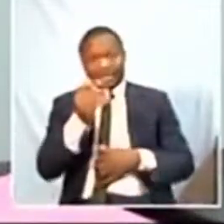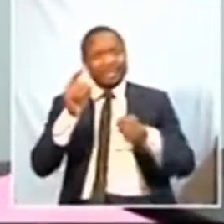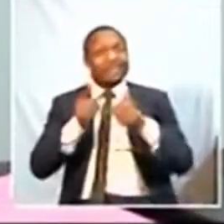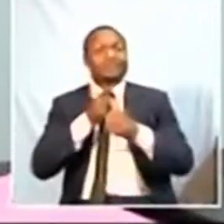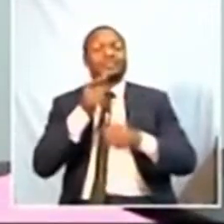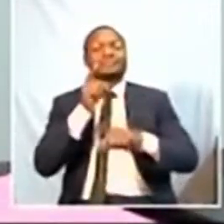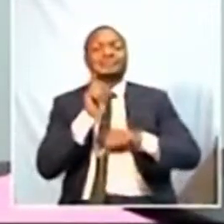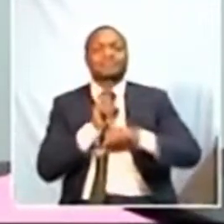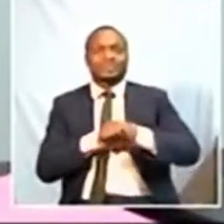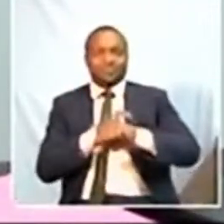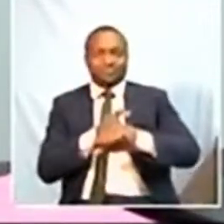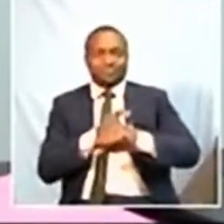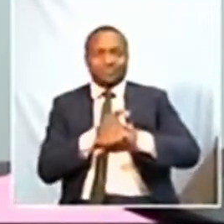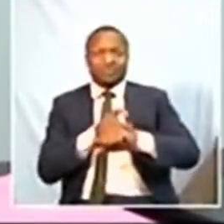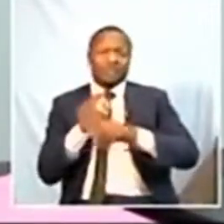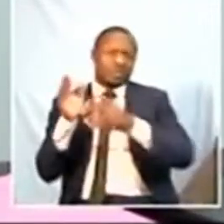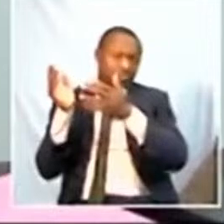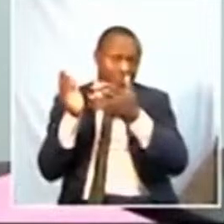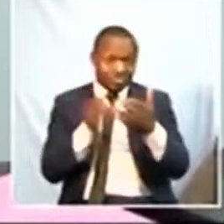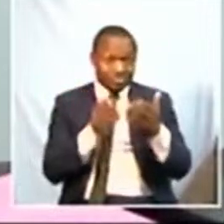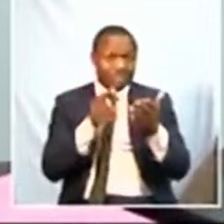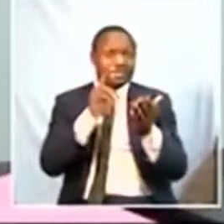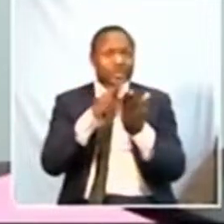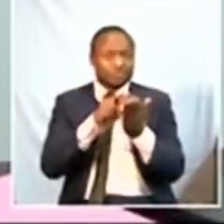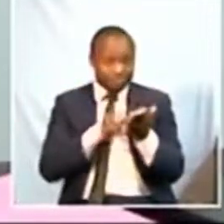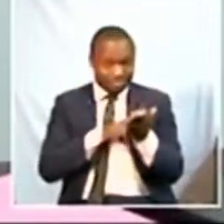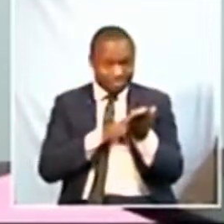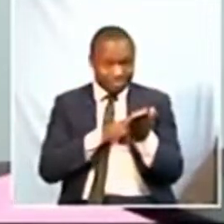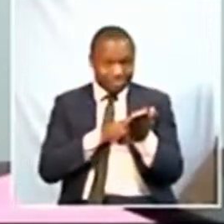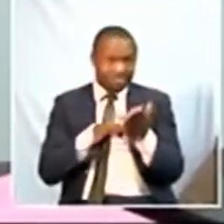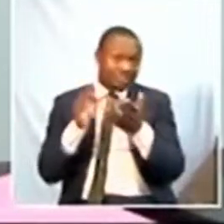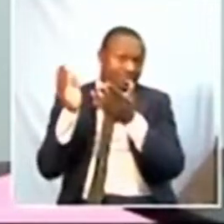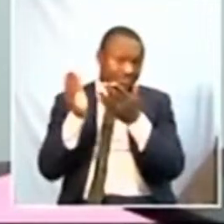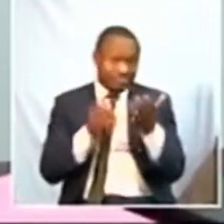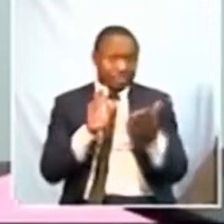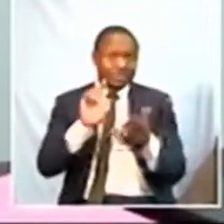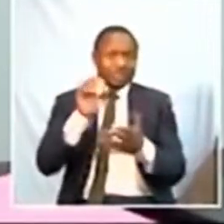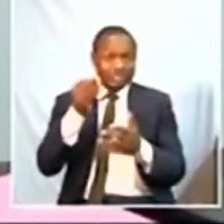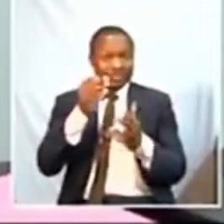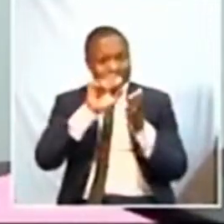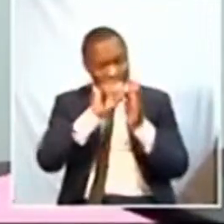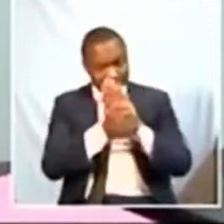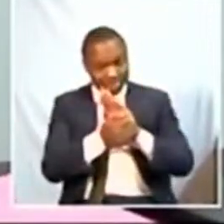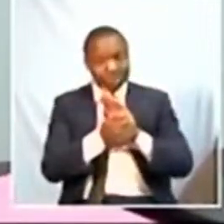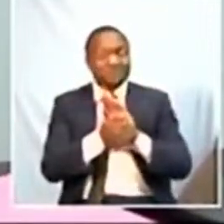next, come with the guidelines, come with the CDF Act.